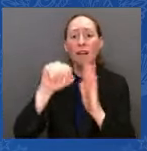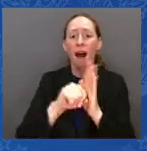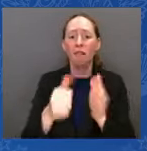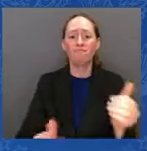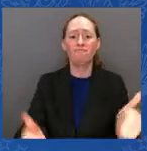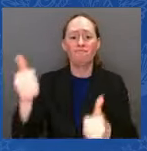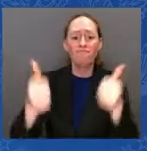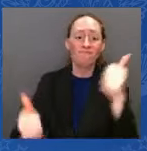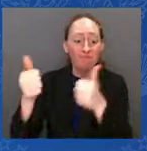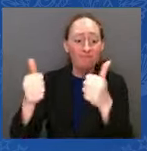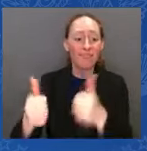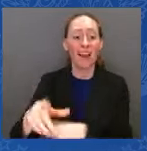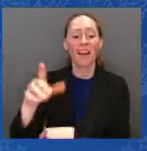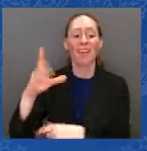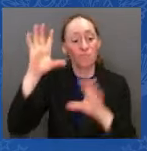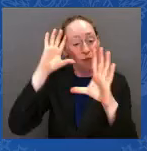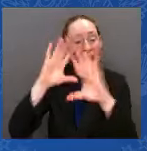And